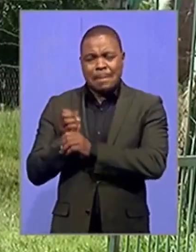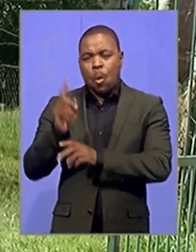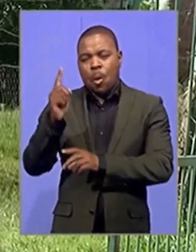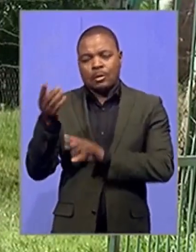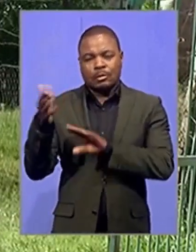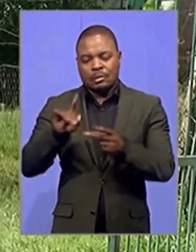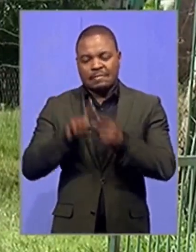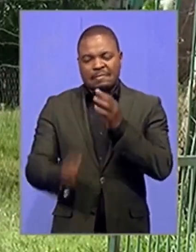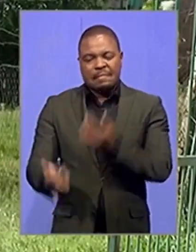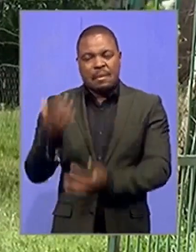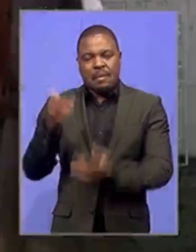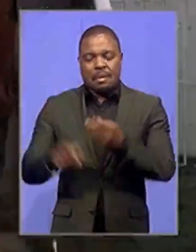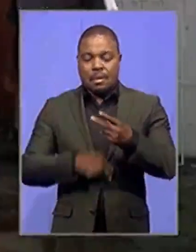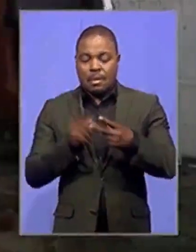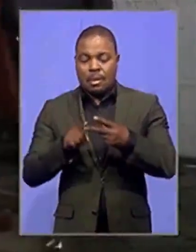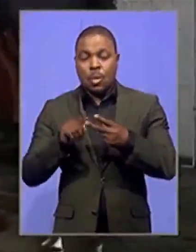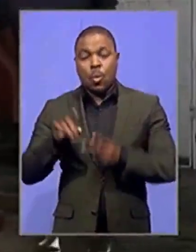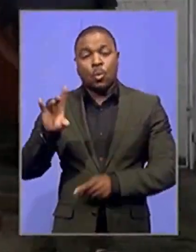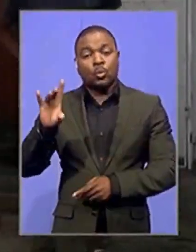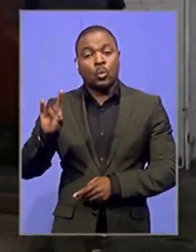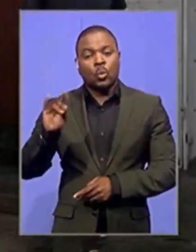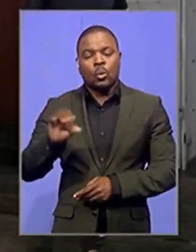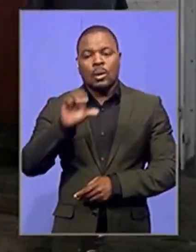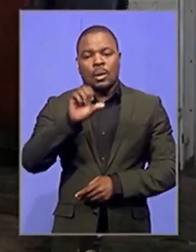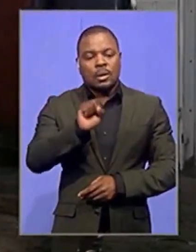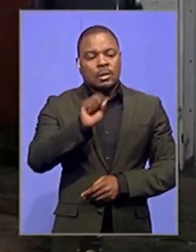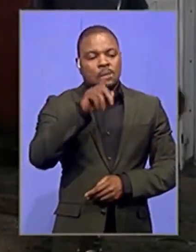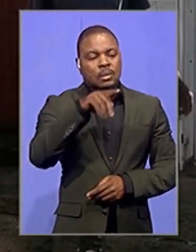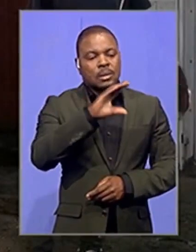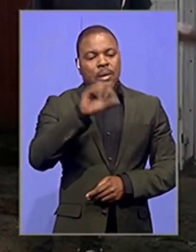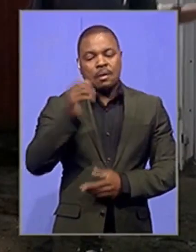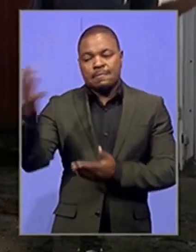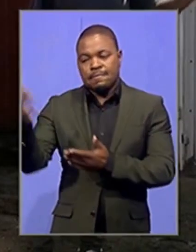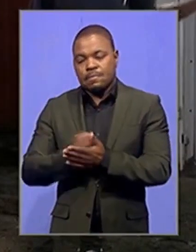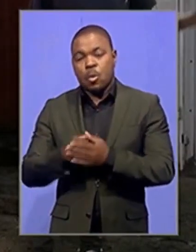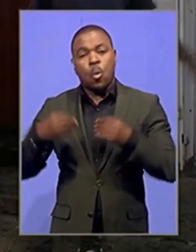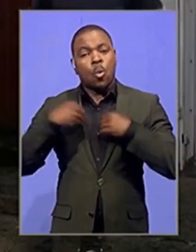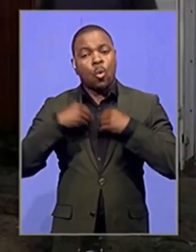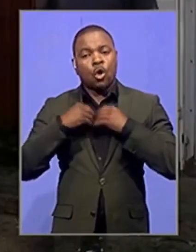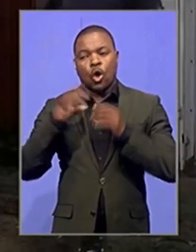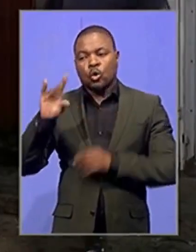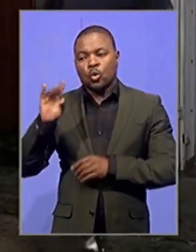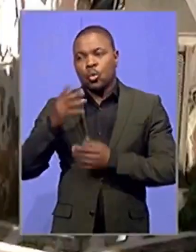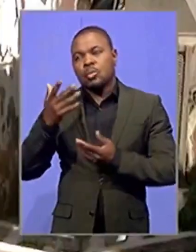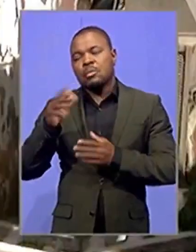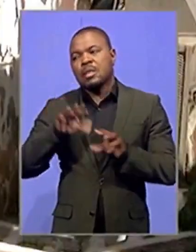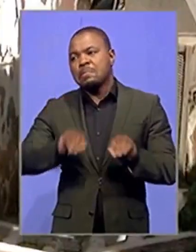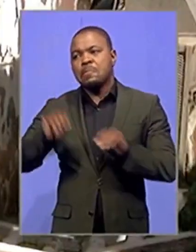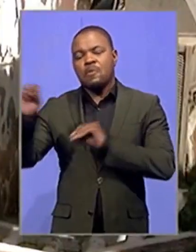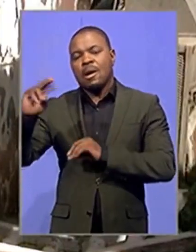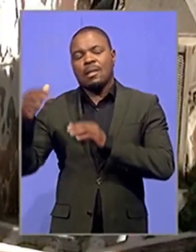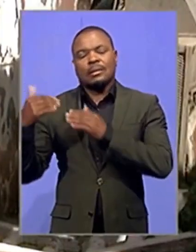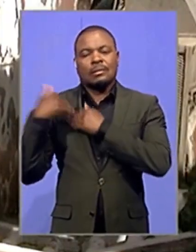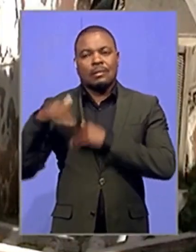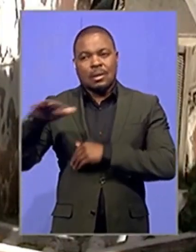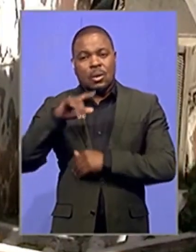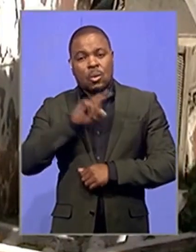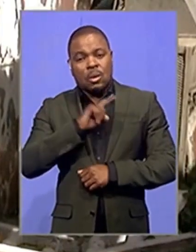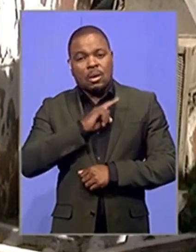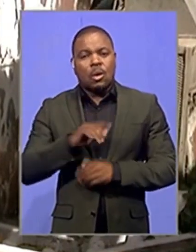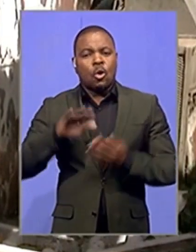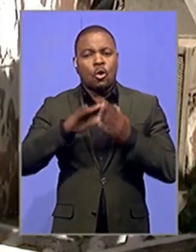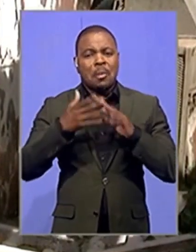ba e fiša, ye nngwe e tšerwe ke ba SPCA. Mongwe wa dimpša tšeo o išitšwe lefelong le bolokegilego morago ga gore badudi